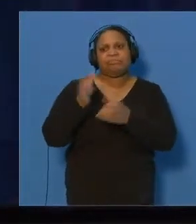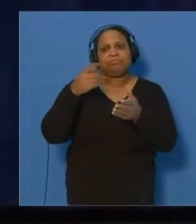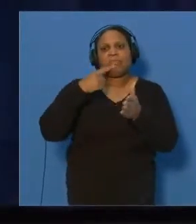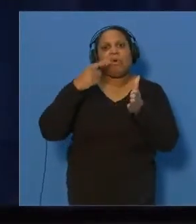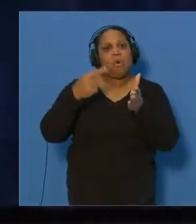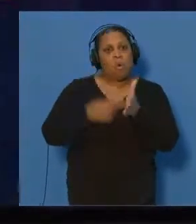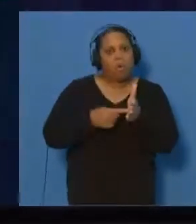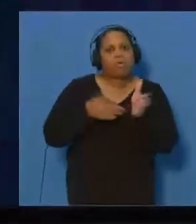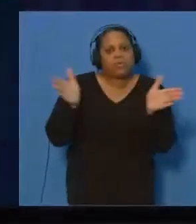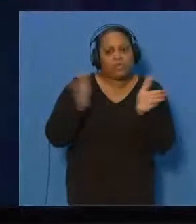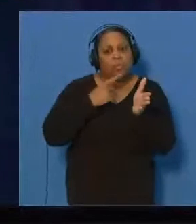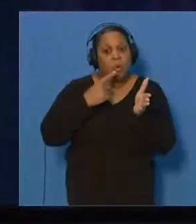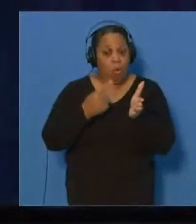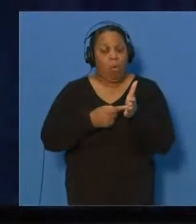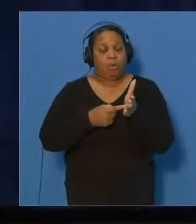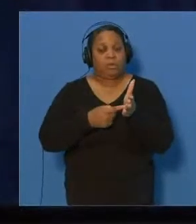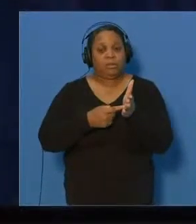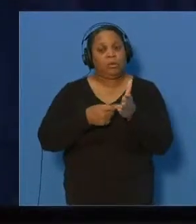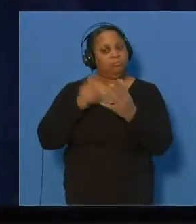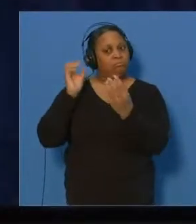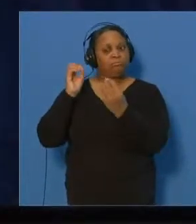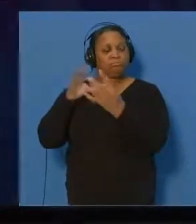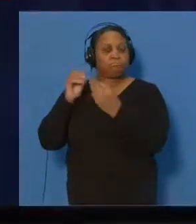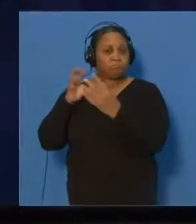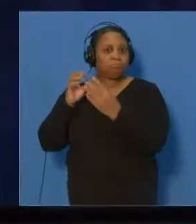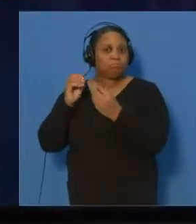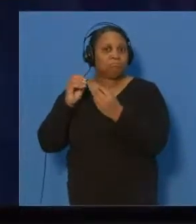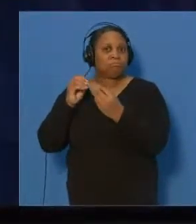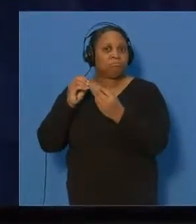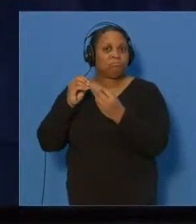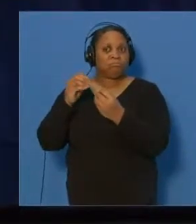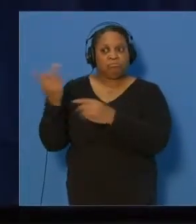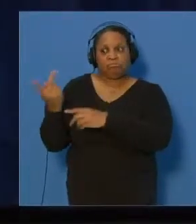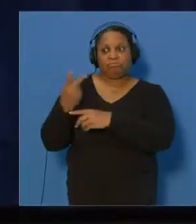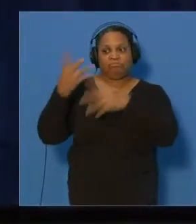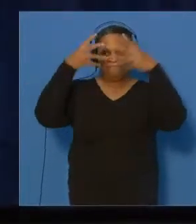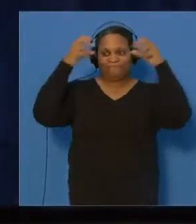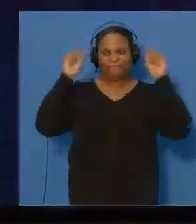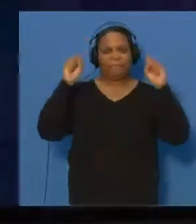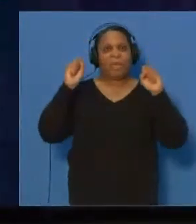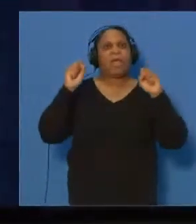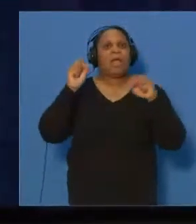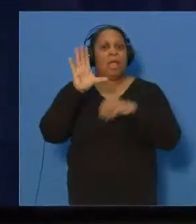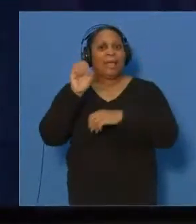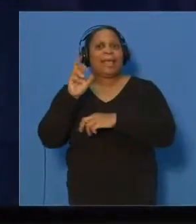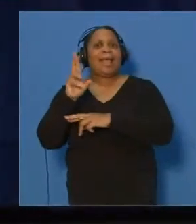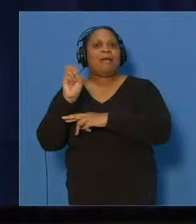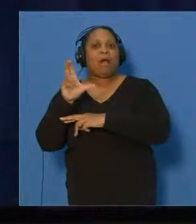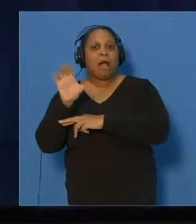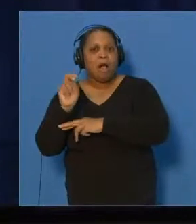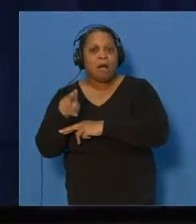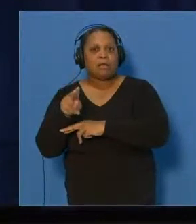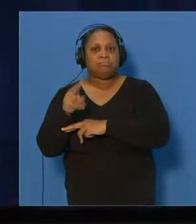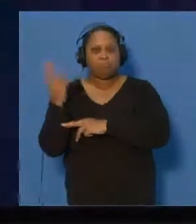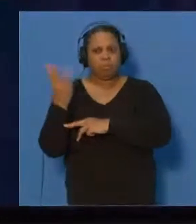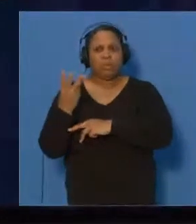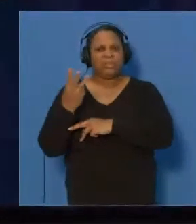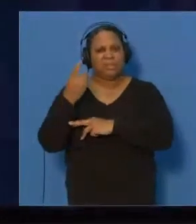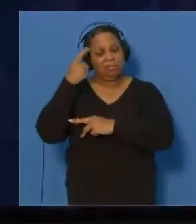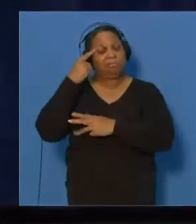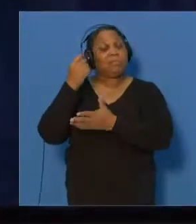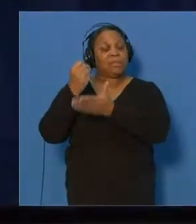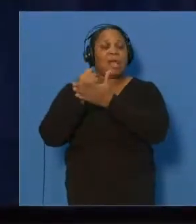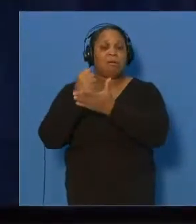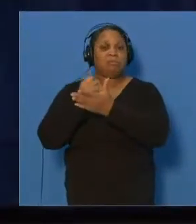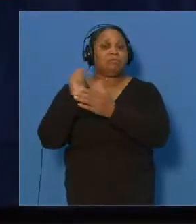can play a part in that. So we had a conference call of heads of governments of CARICOM on Wednesday, and that I think it's helpful that we're all